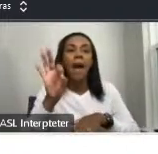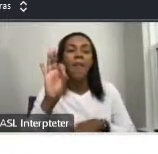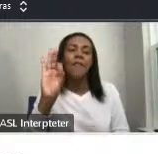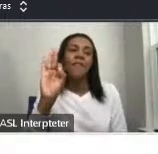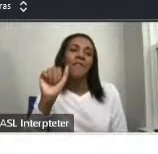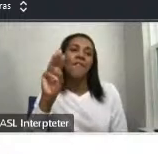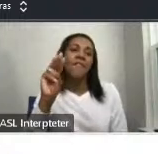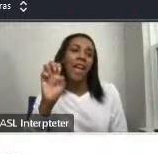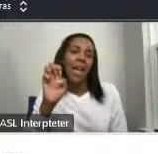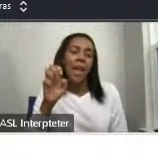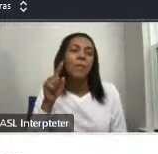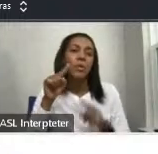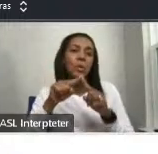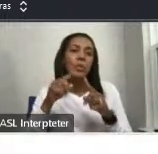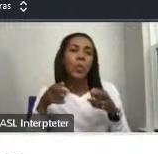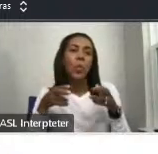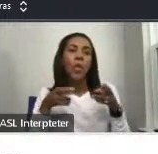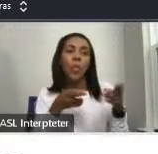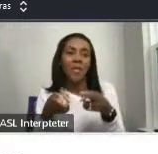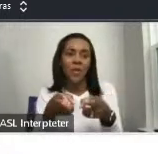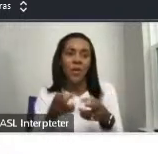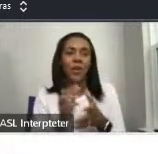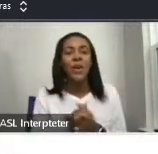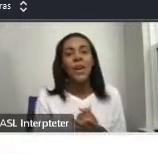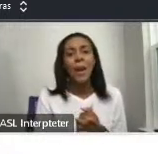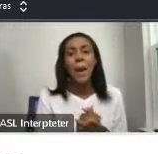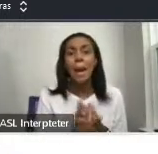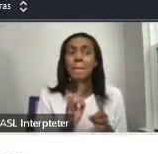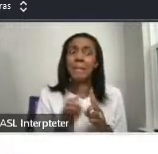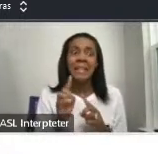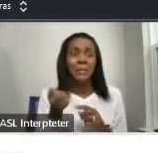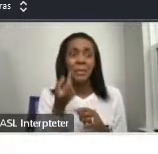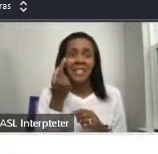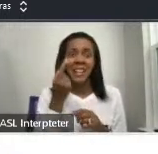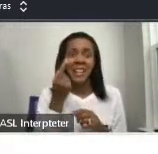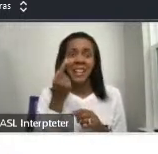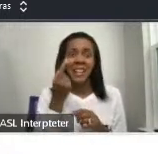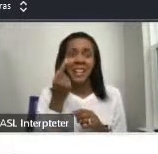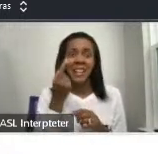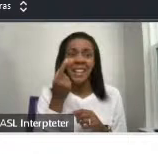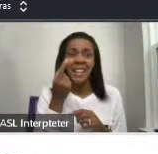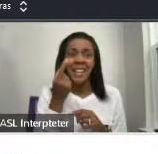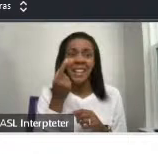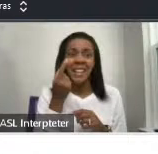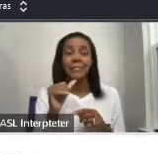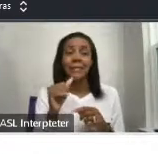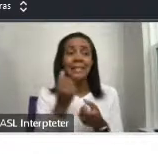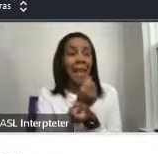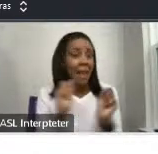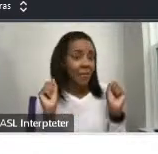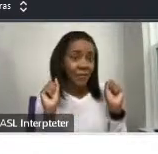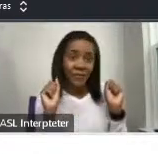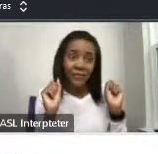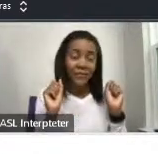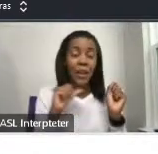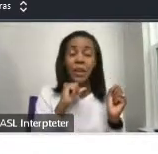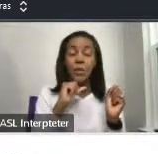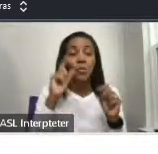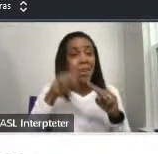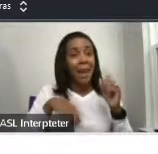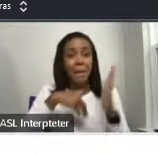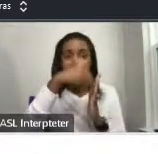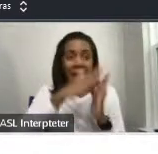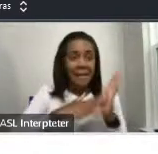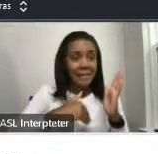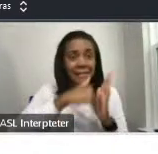sorry. But on a number of blocks, the sidewalks are in such disrepair that they can't safely be walked on, much less painted on. And